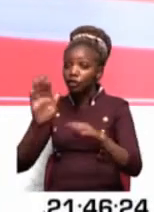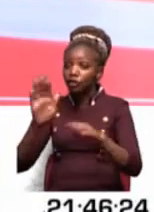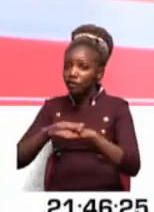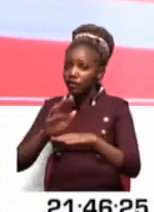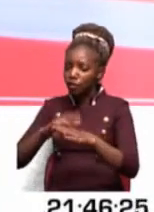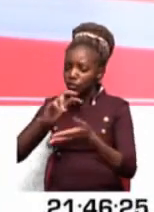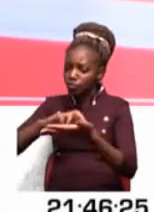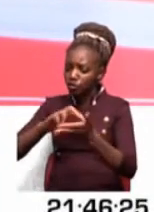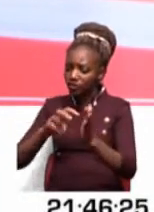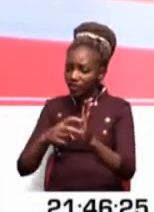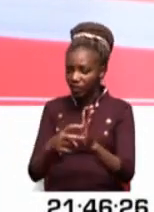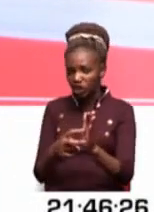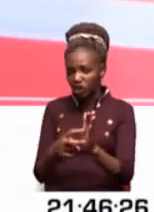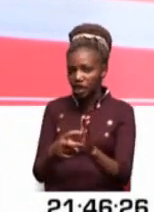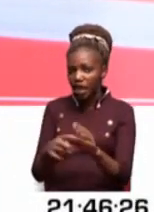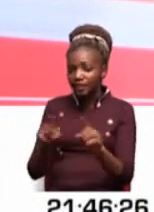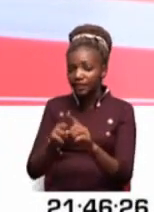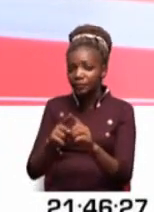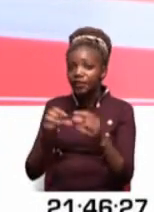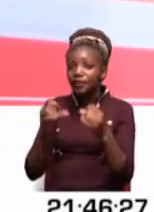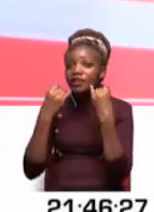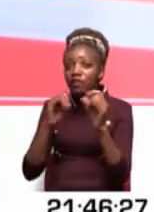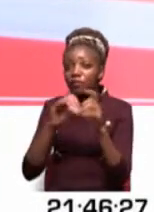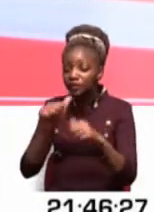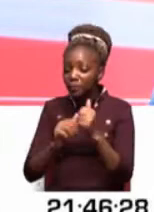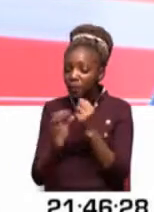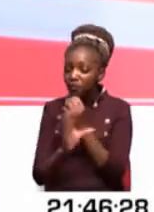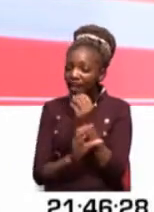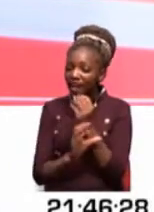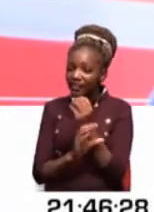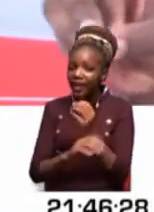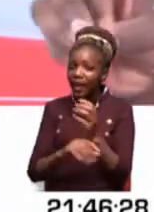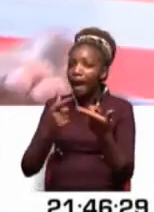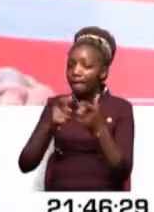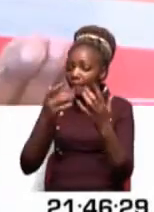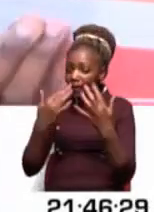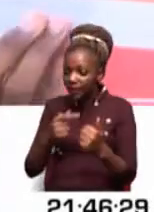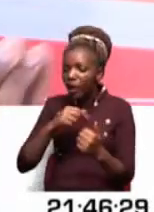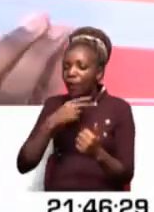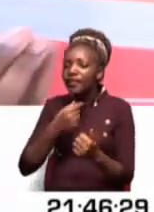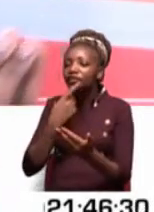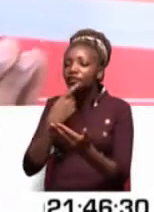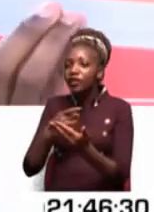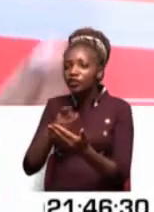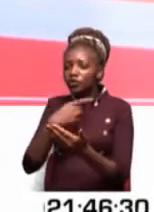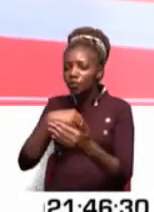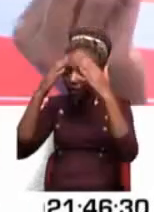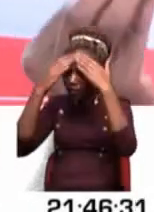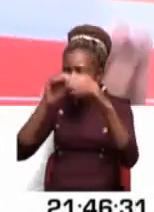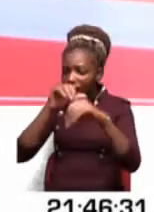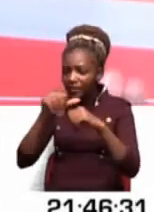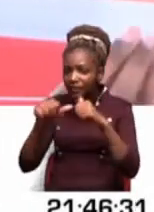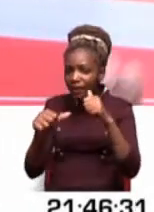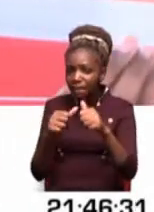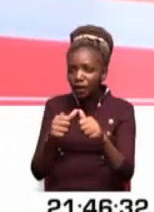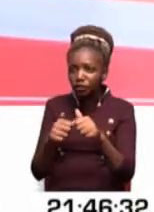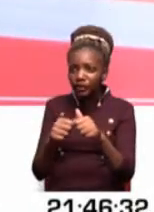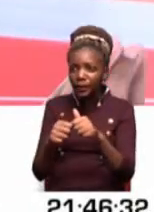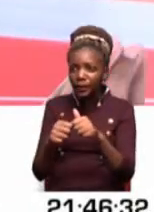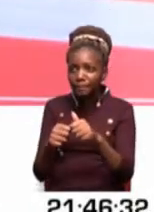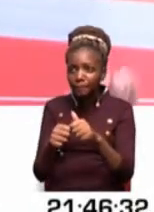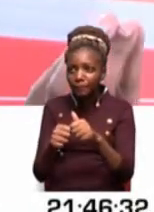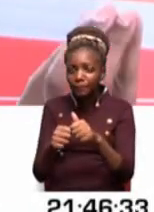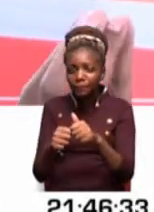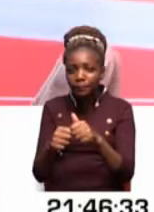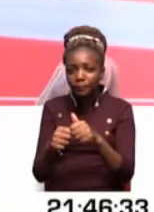projections and statistical information about our country. But we now need to ensure that we deal with the issue of what is that young man waking